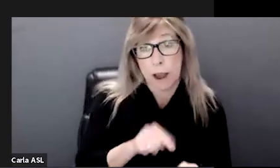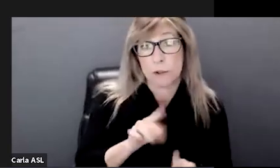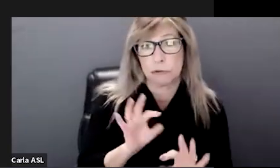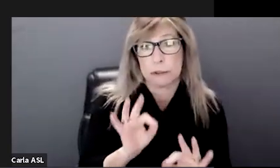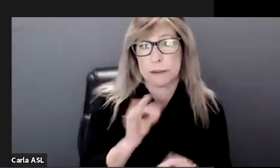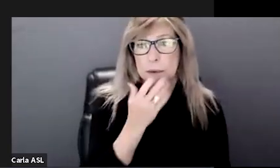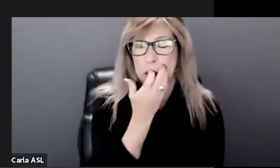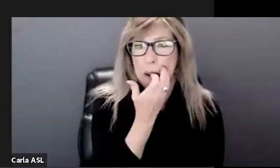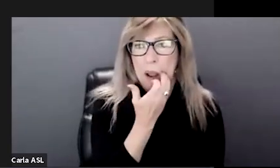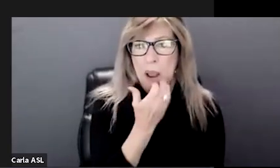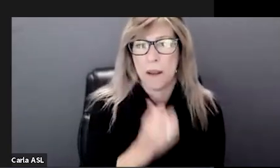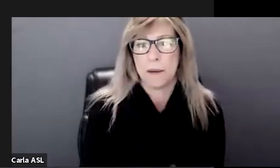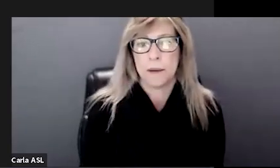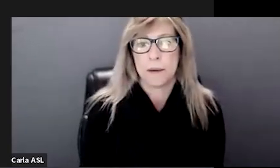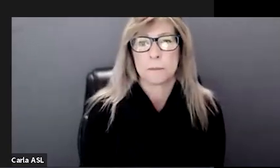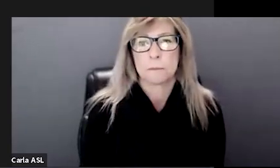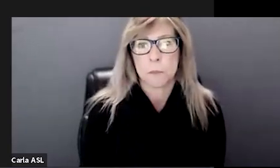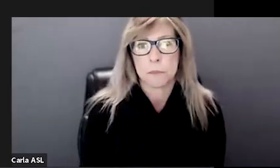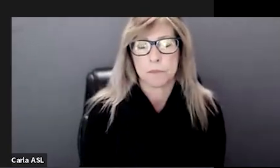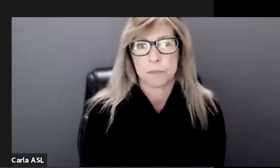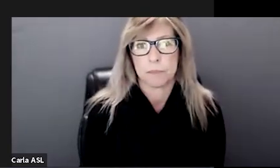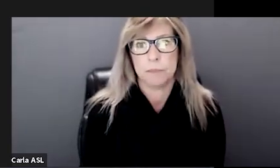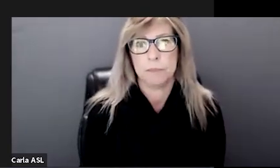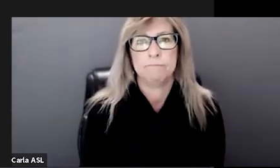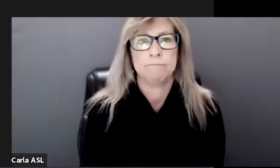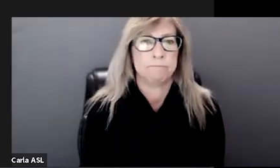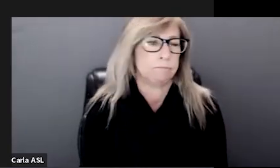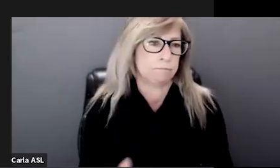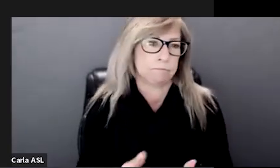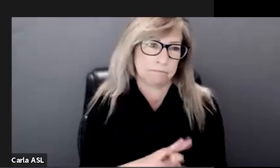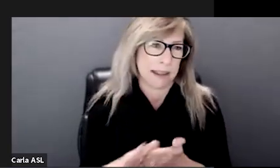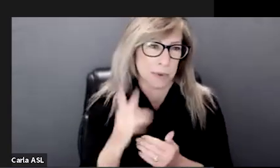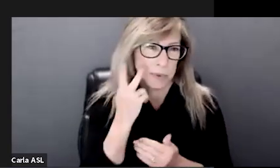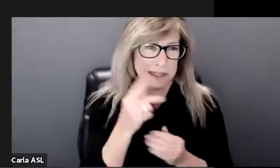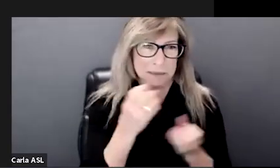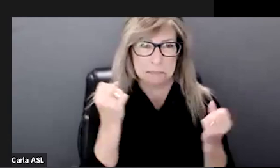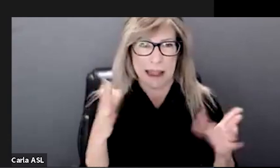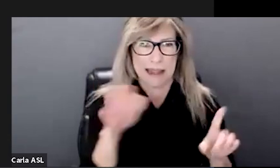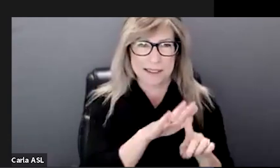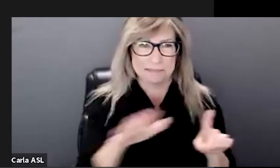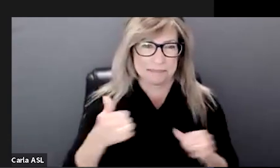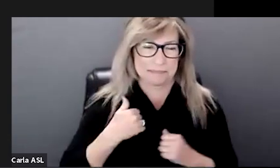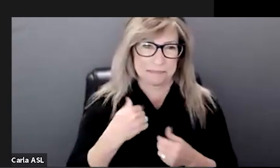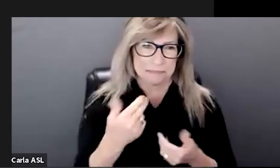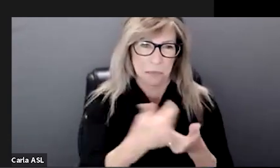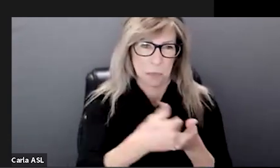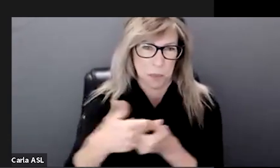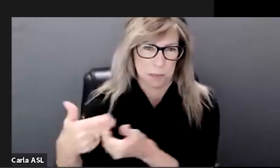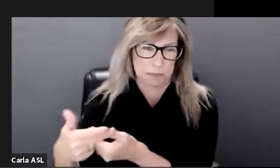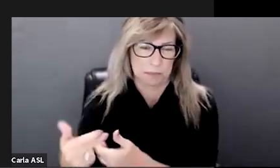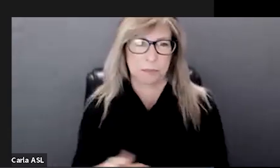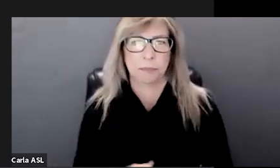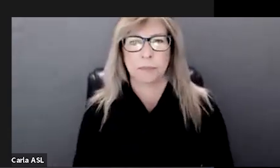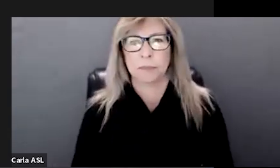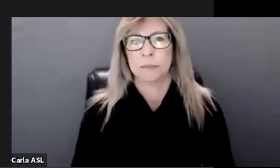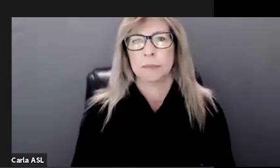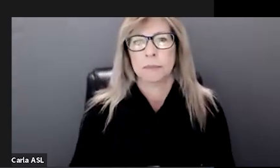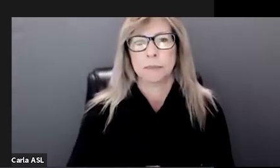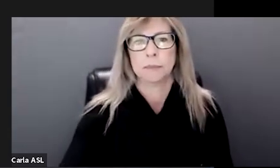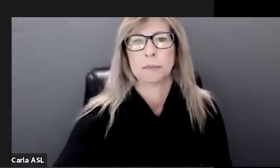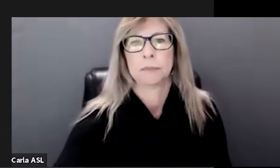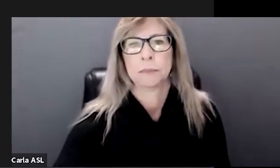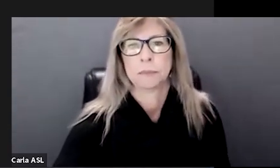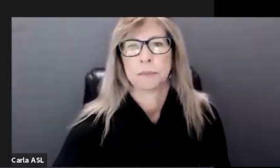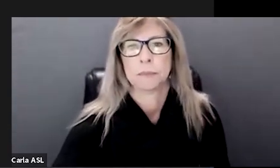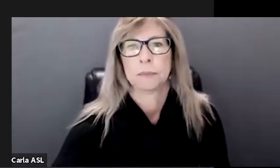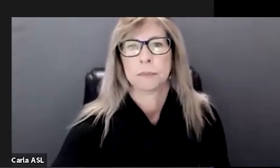everyone for participating, and wonderful to see everyone joining us today. I will follow up with a